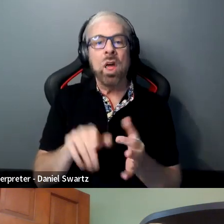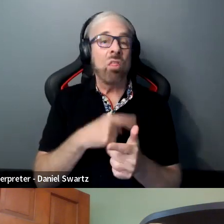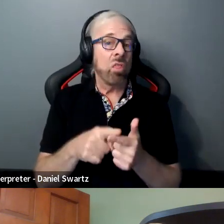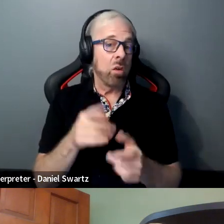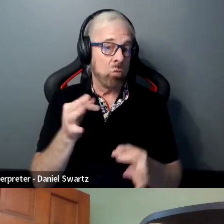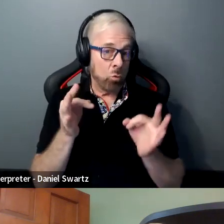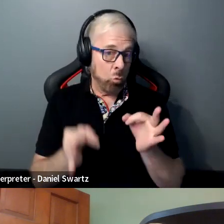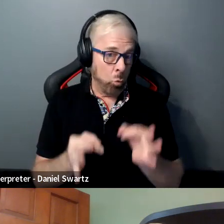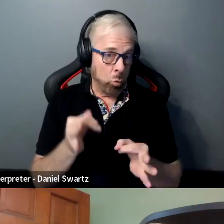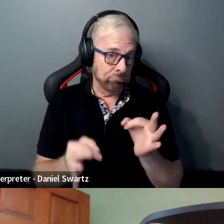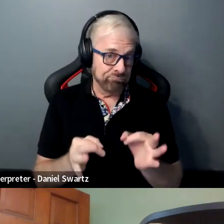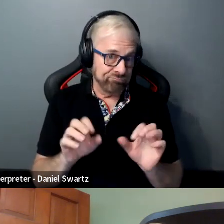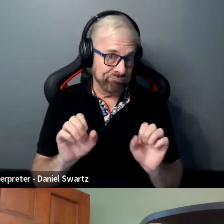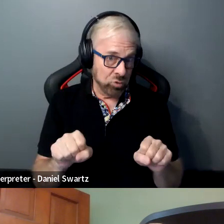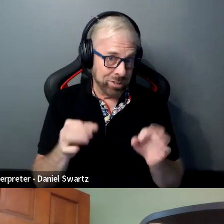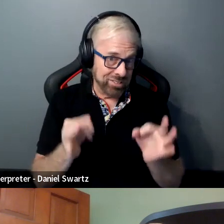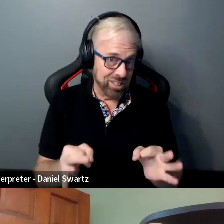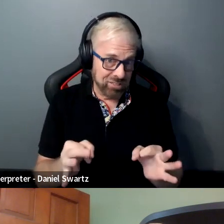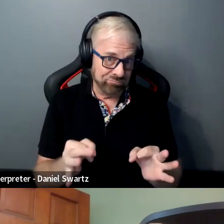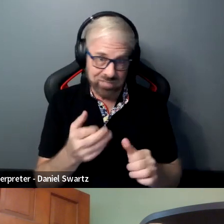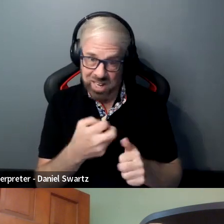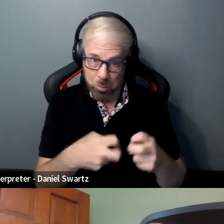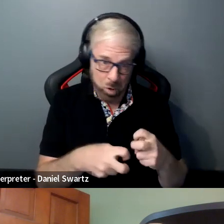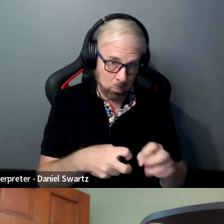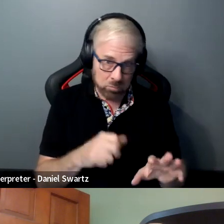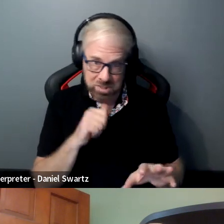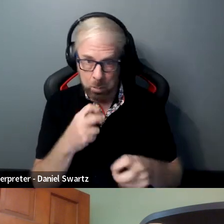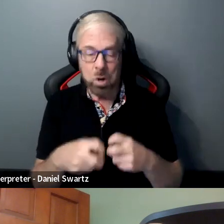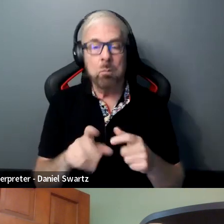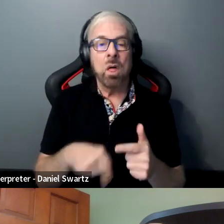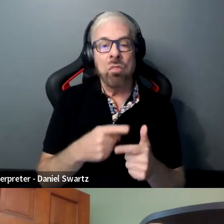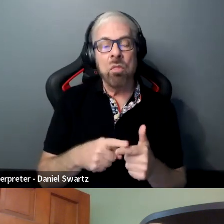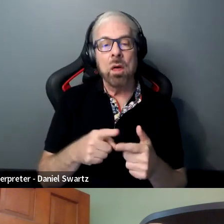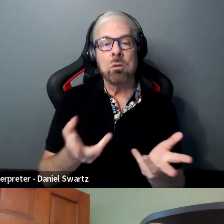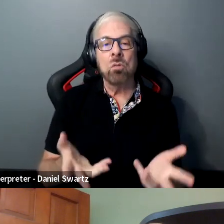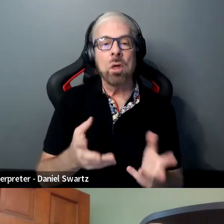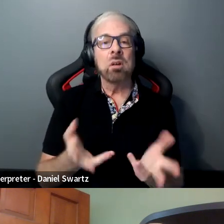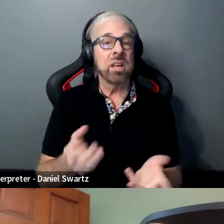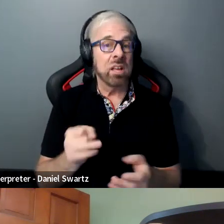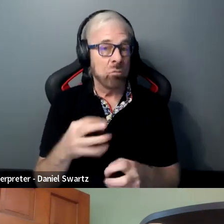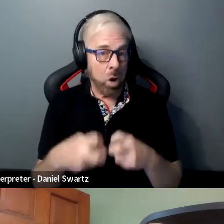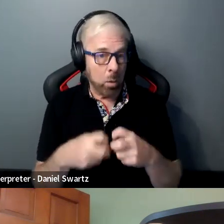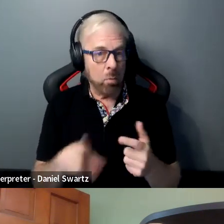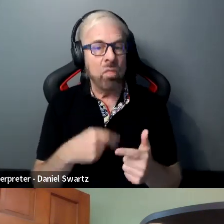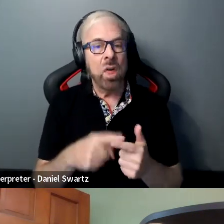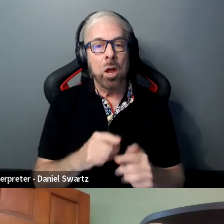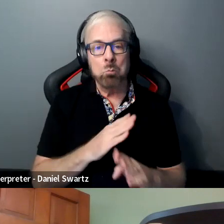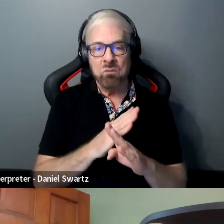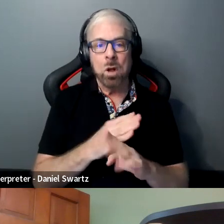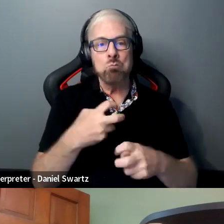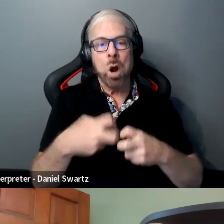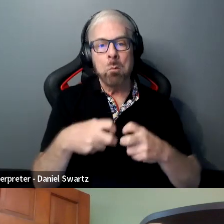decide if there were any problems or not. And if there were, could prevent the problems from